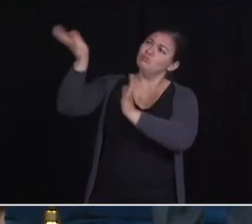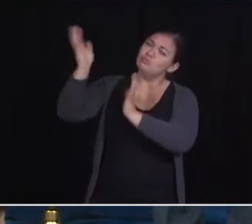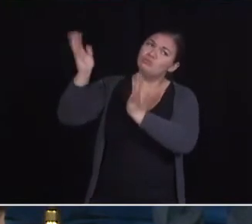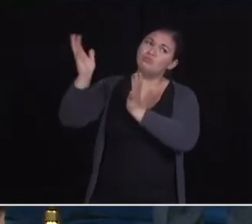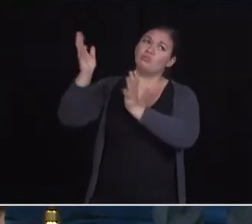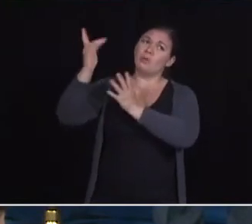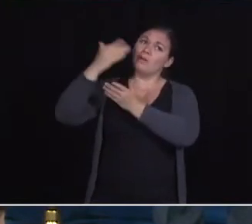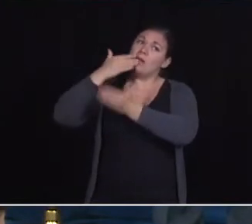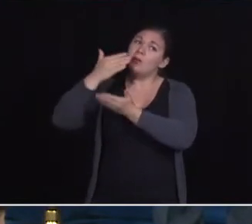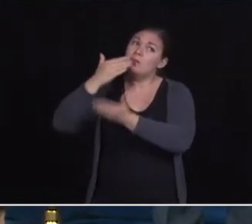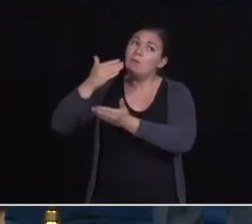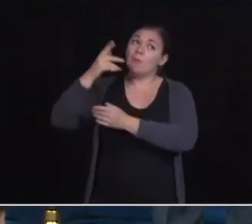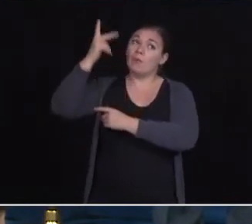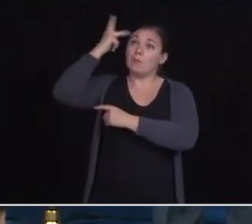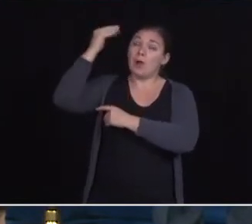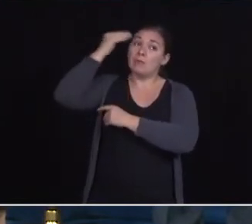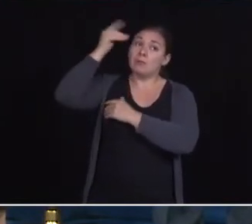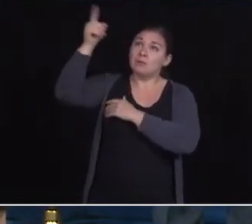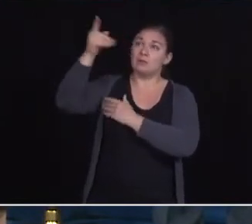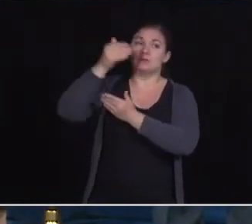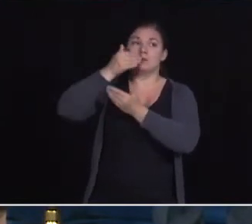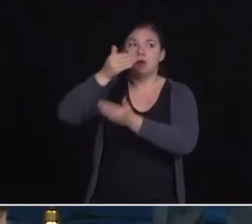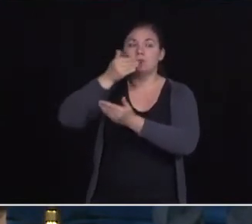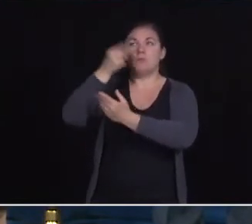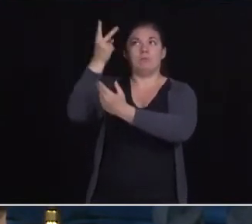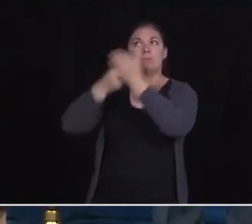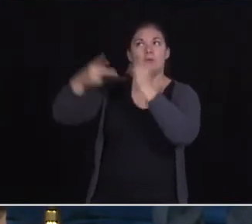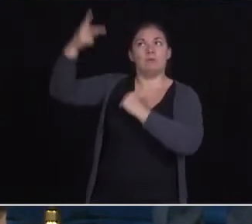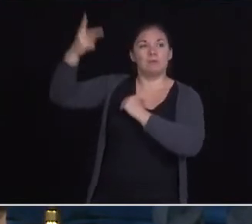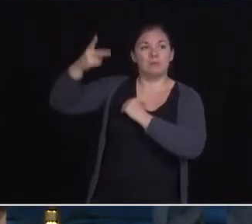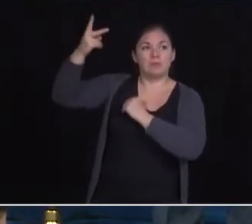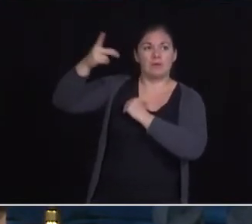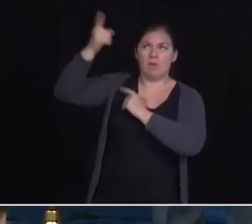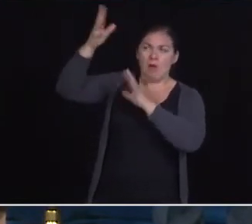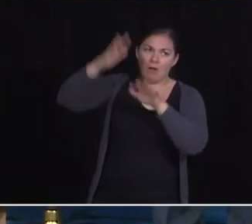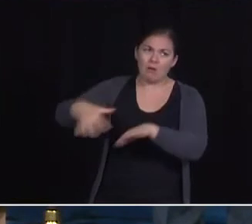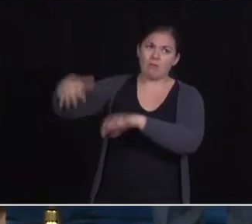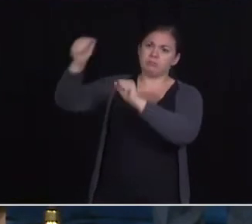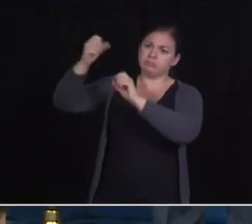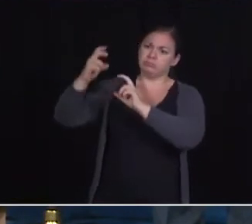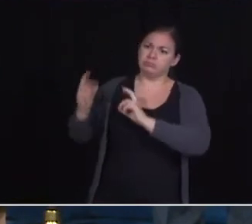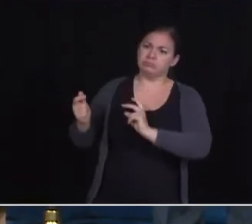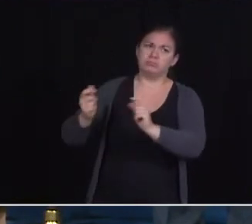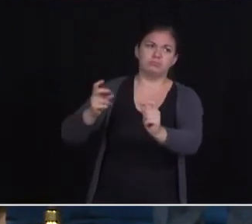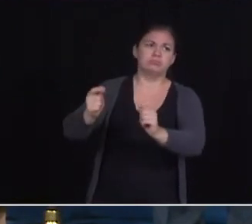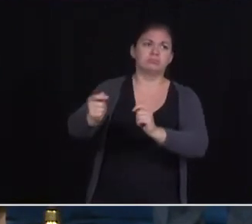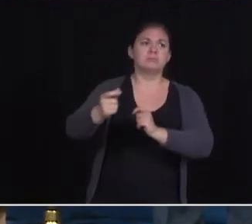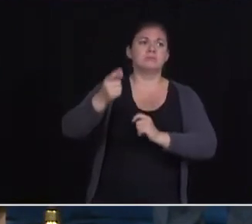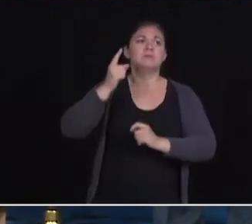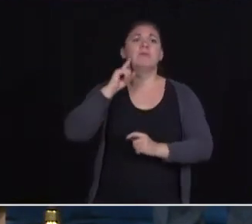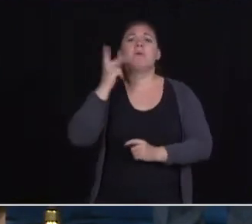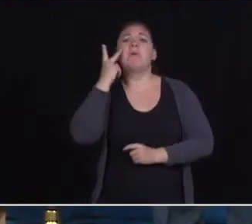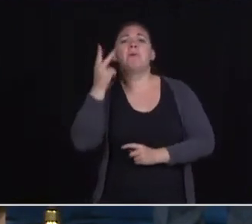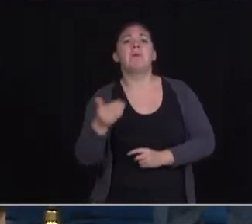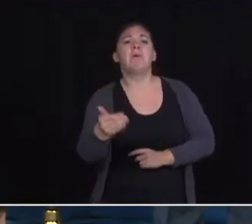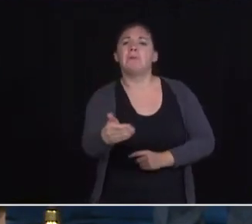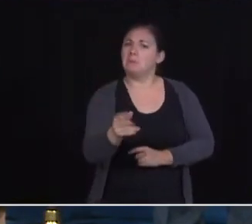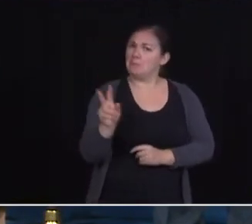for acting immediately, which I thought would take a few days. They came out today with